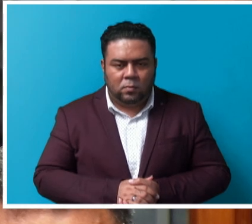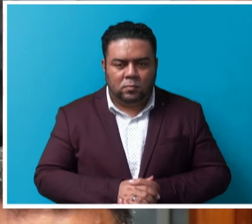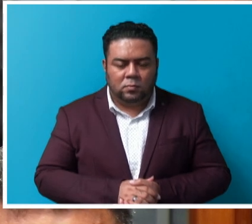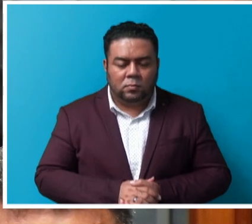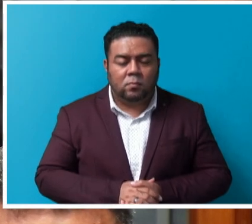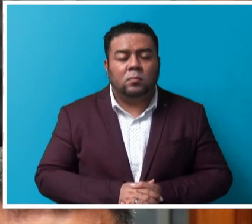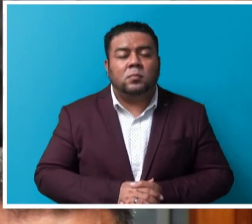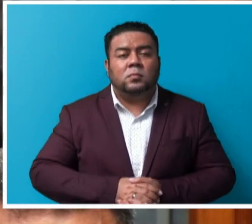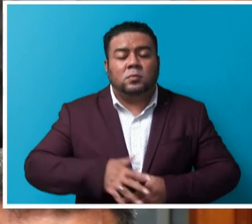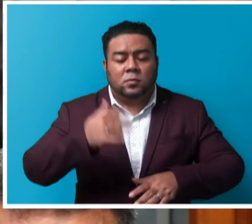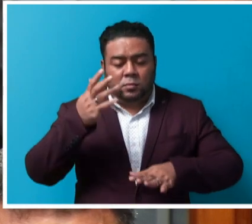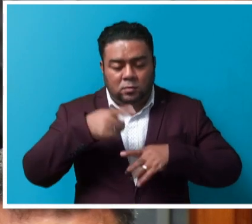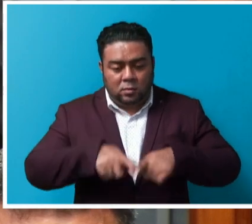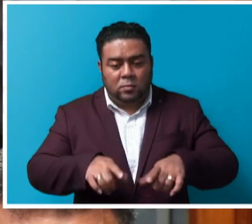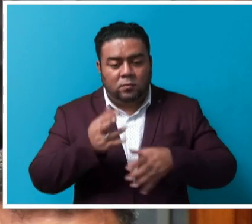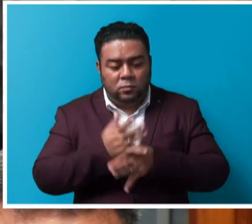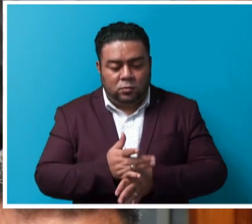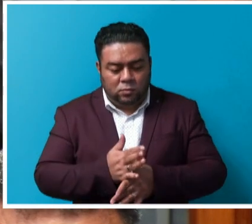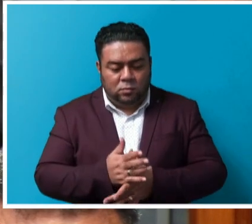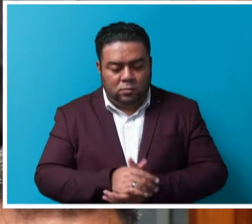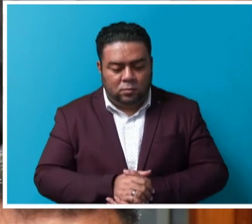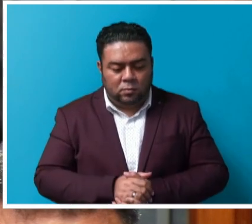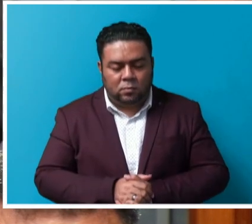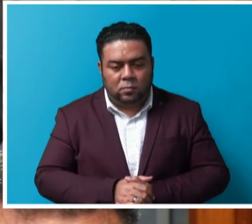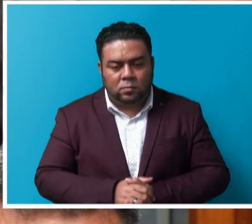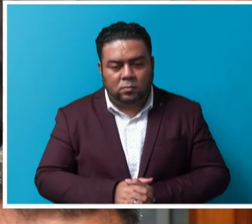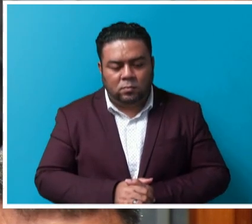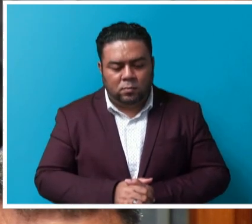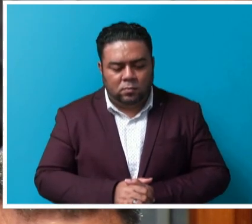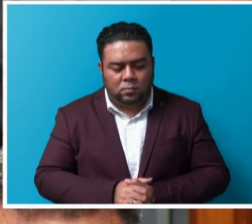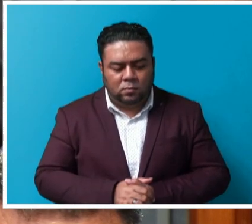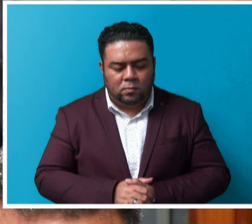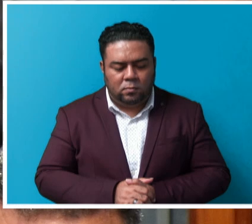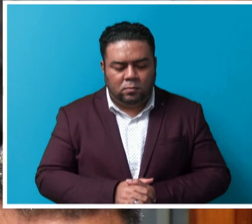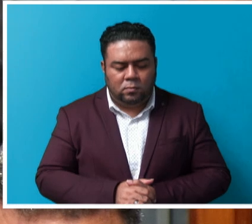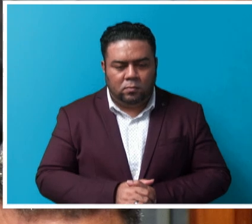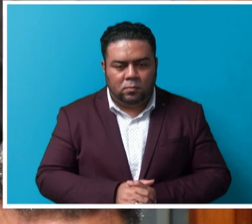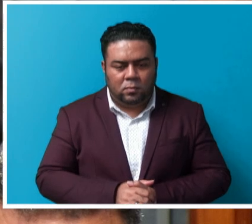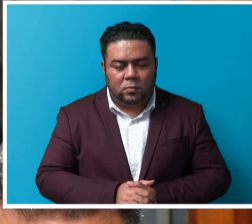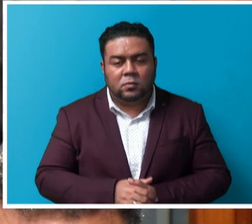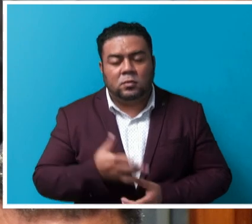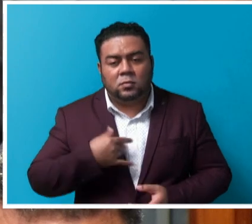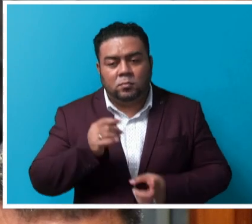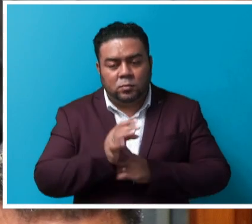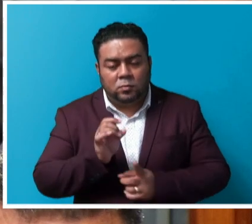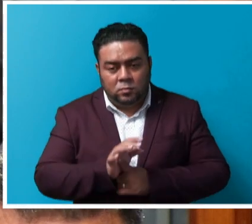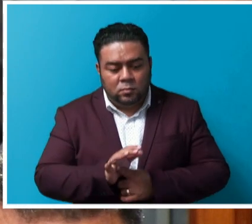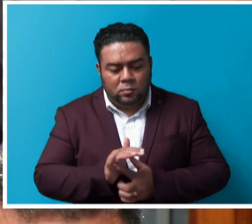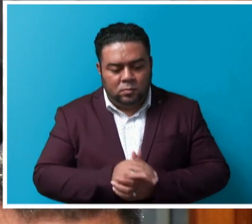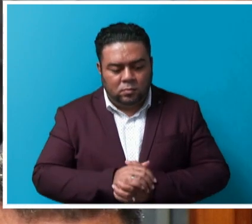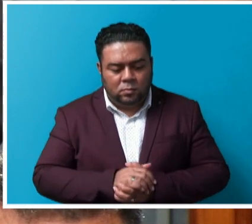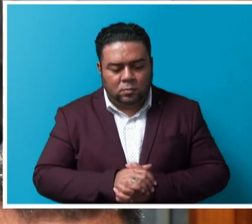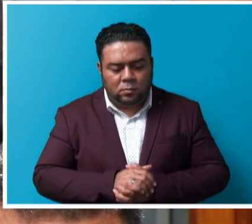commitment to sustainable fisheries, forestry, and environmental conservation is vital for the resilience of our rural